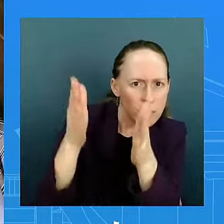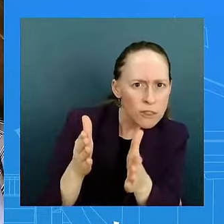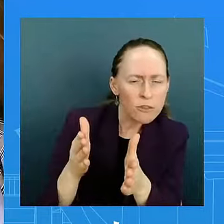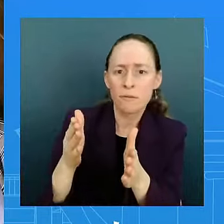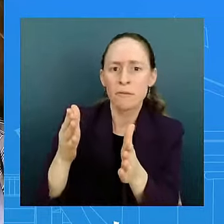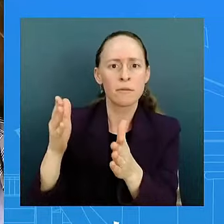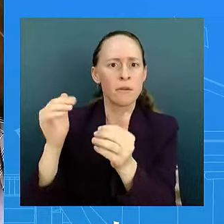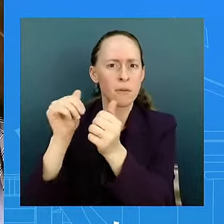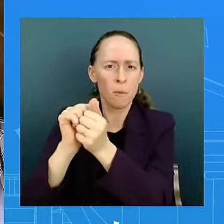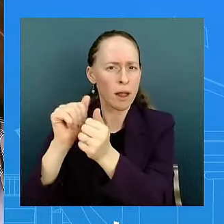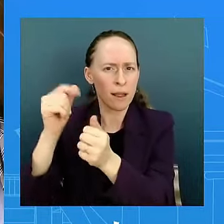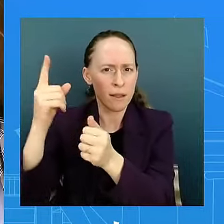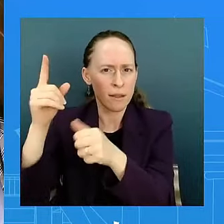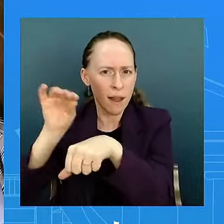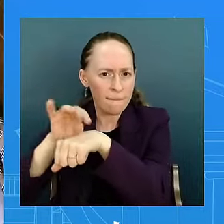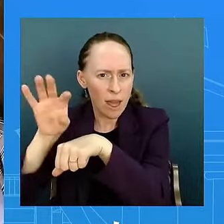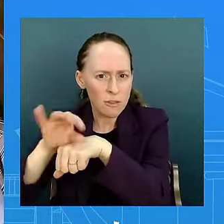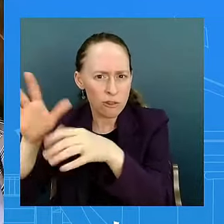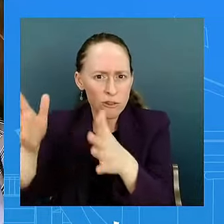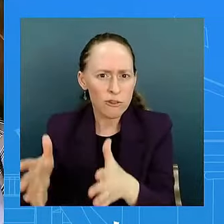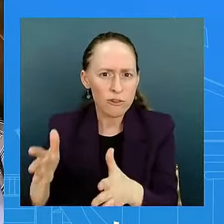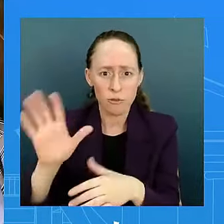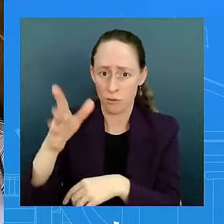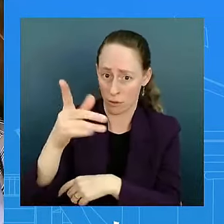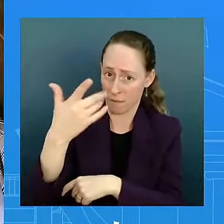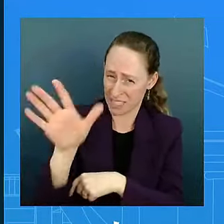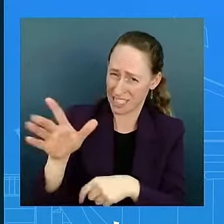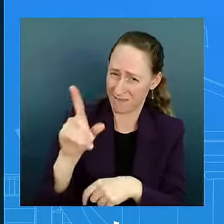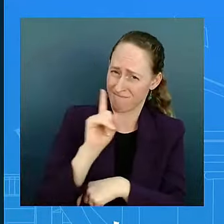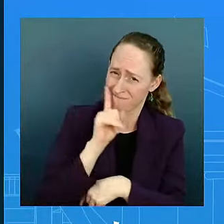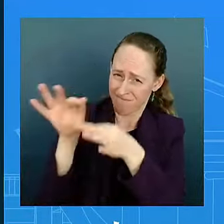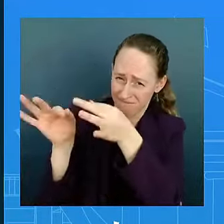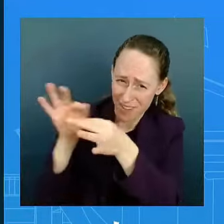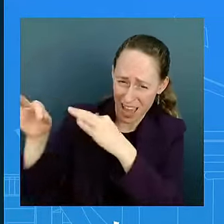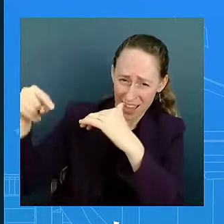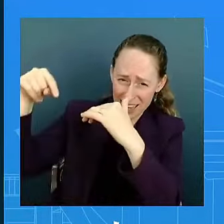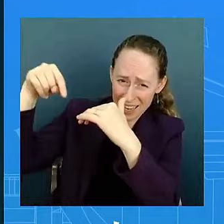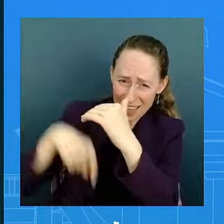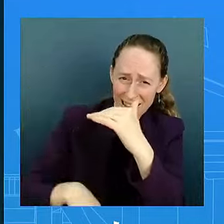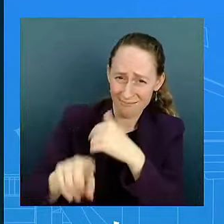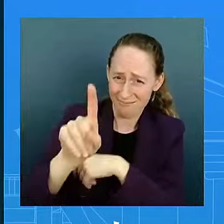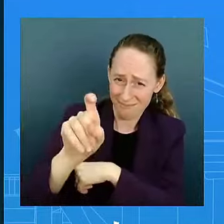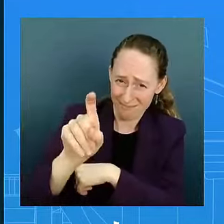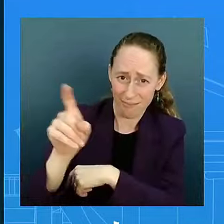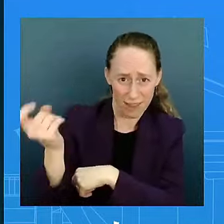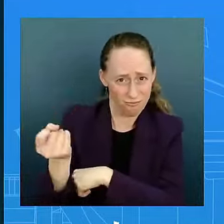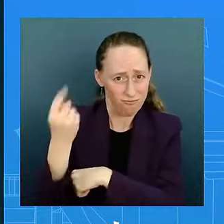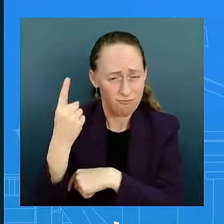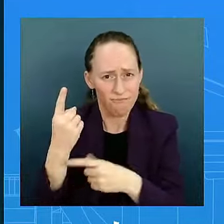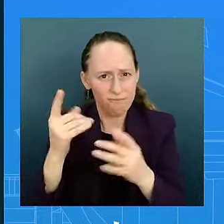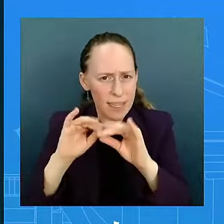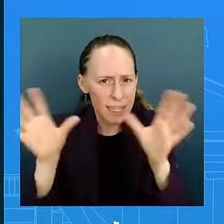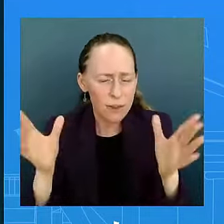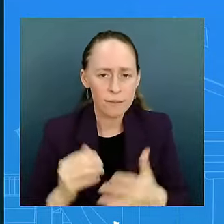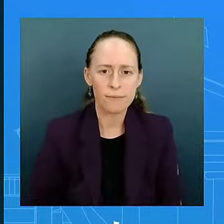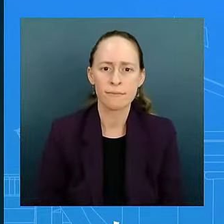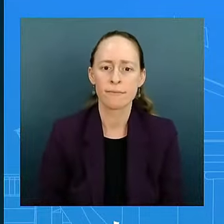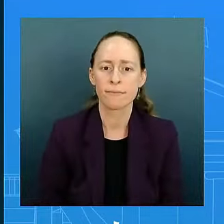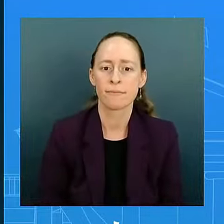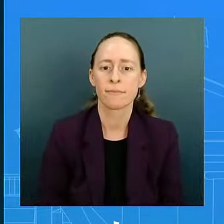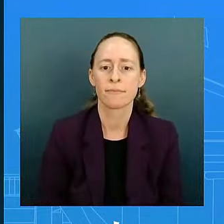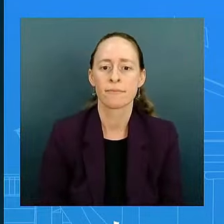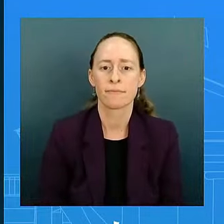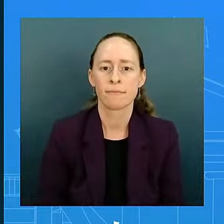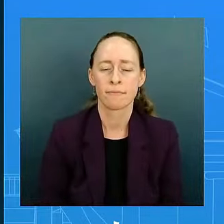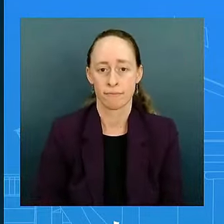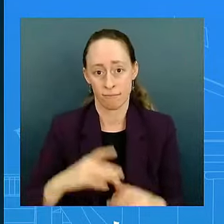briefed yesterday about what was happening? So I can say the president and the vice president have been fully briefed by their economic team.